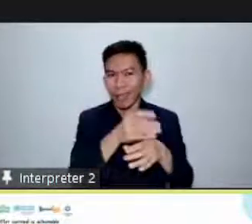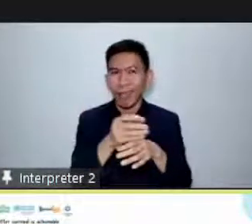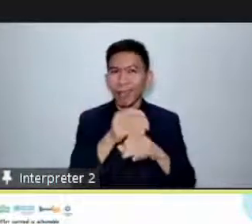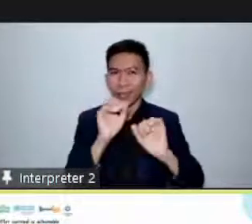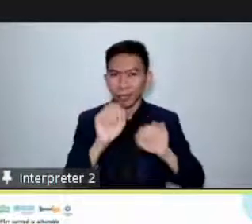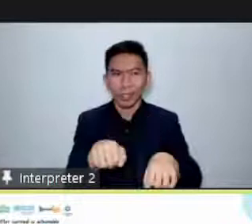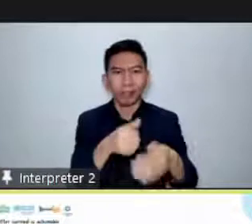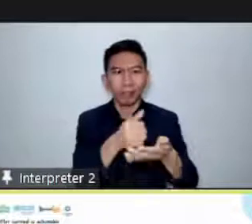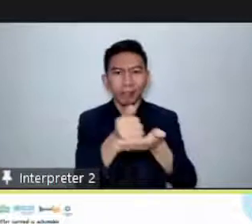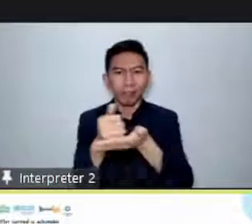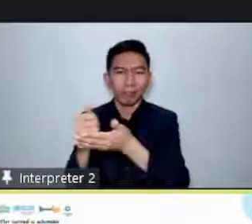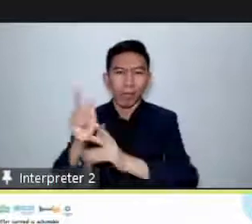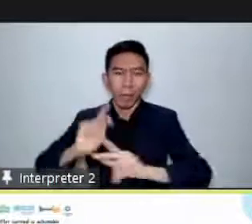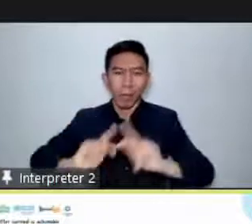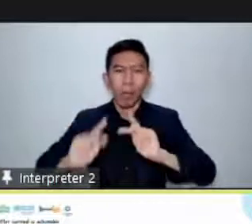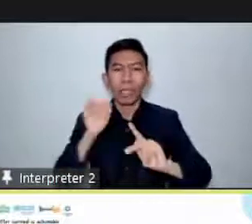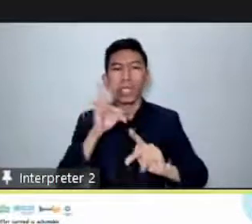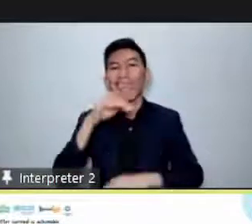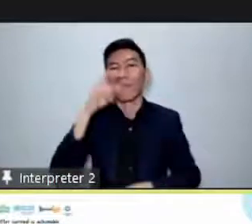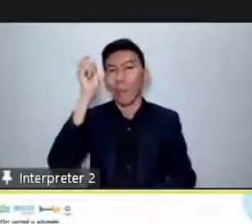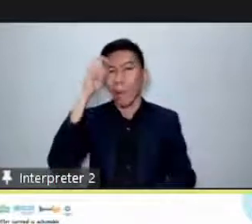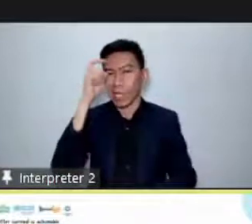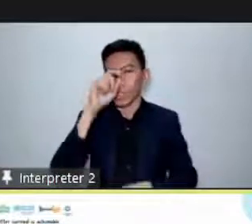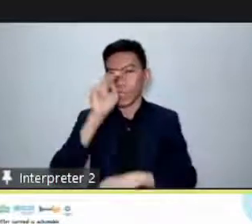people if we use it wisely.